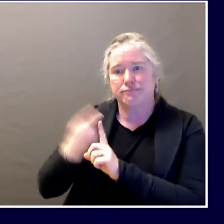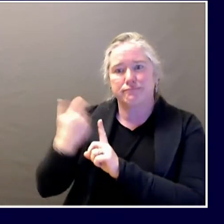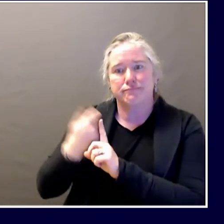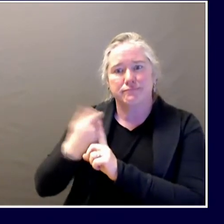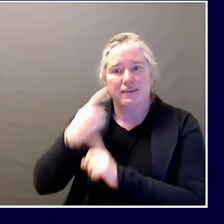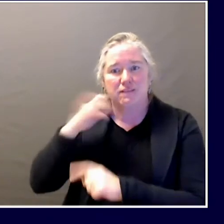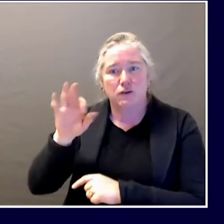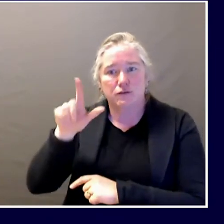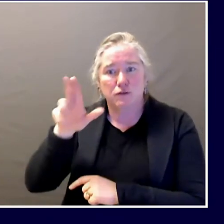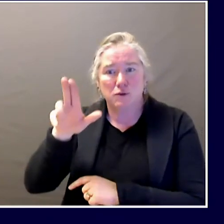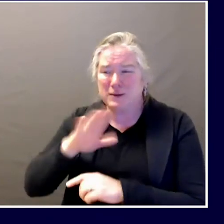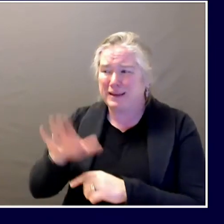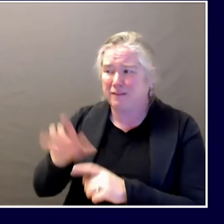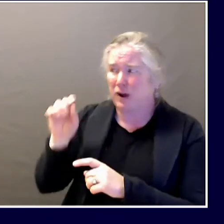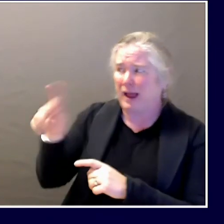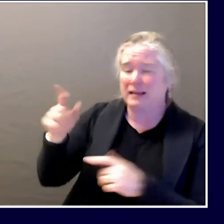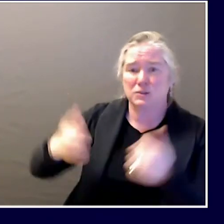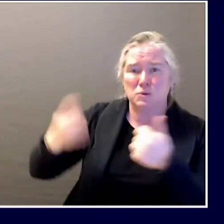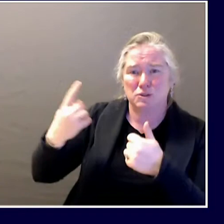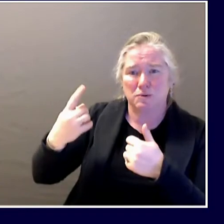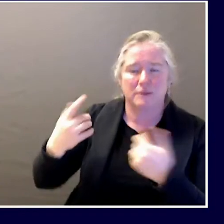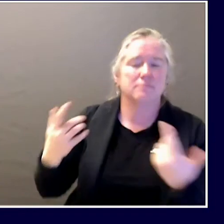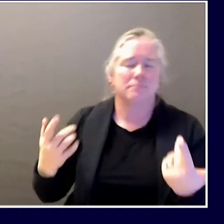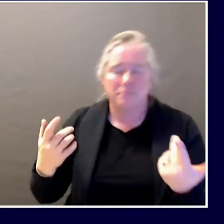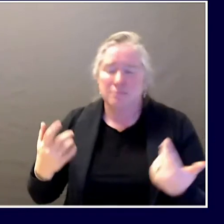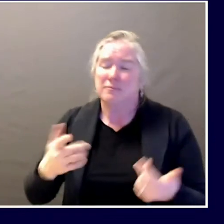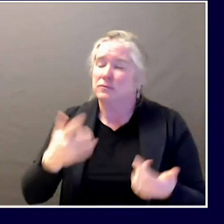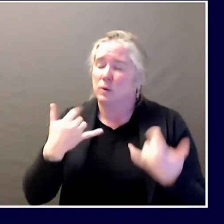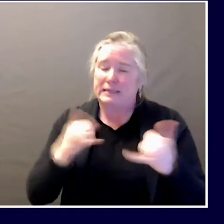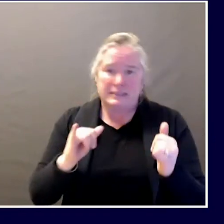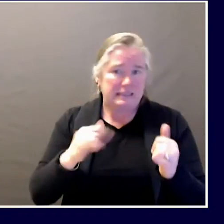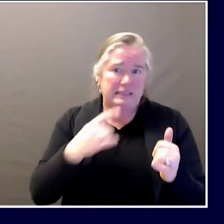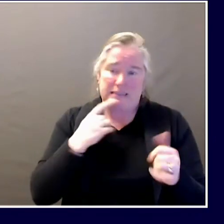for where we are right now is the one that's closest to you.